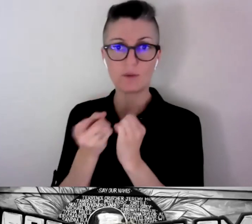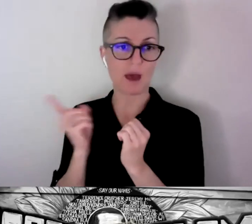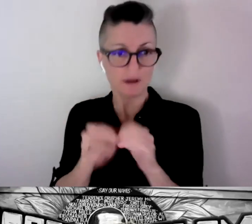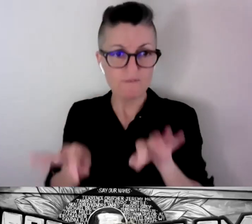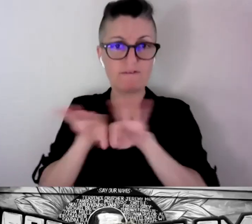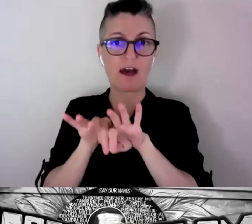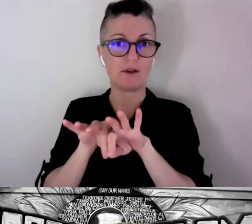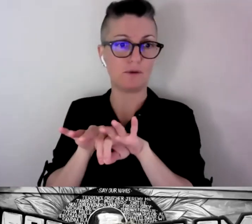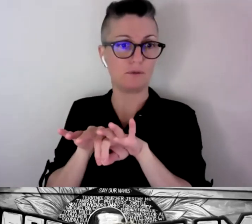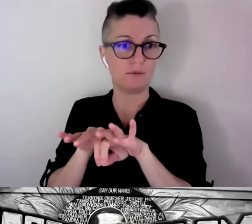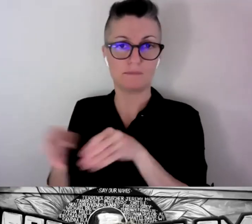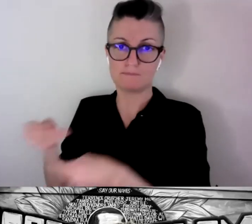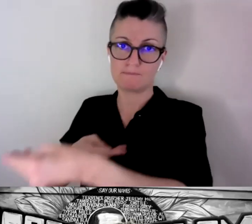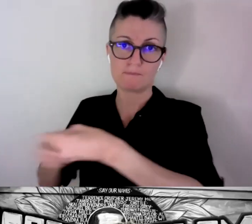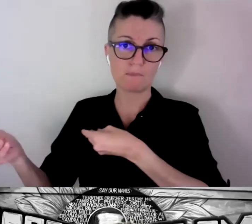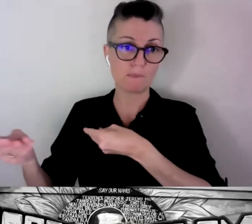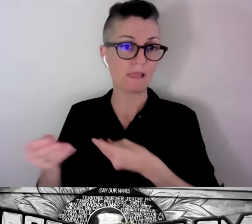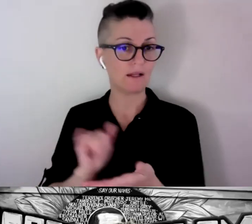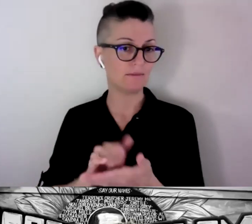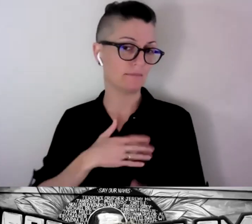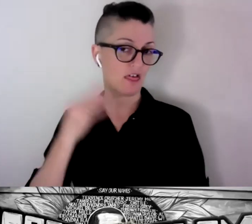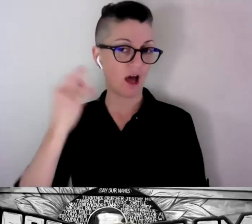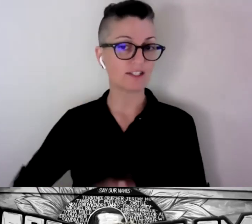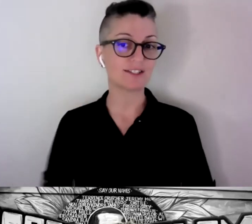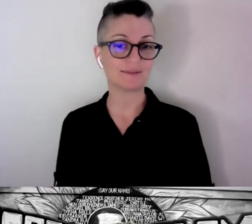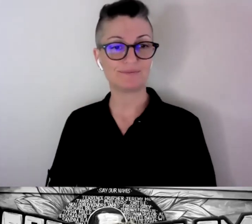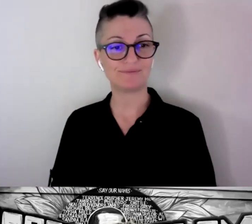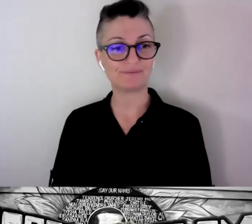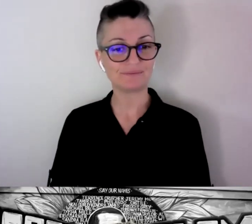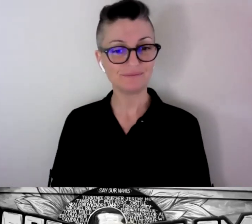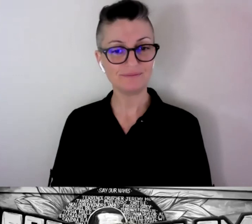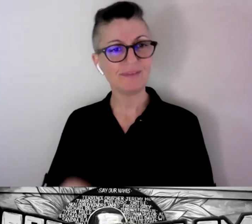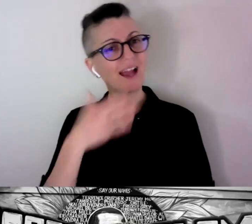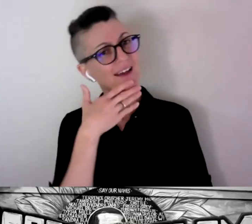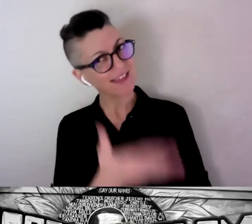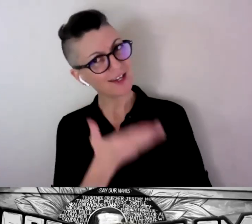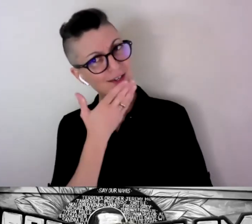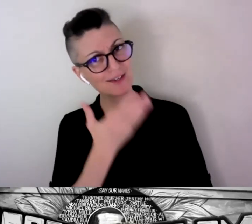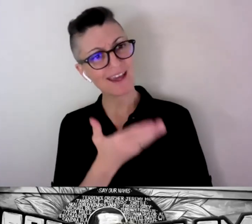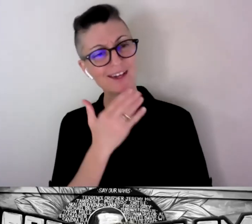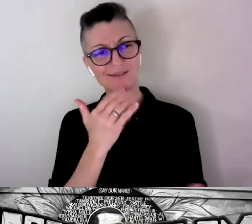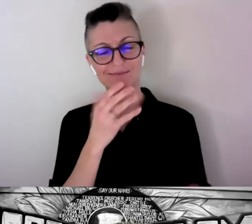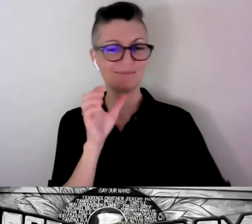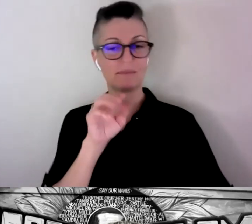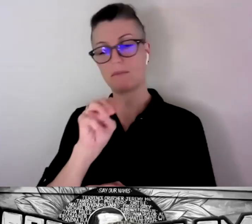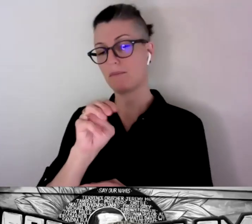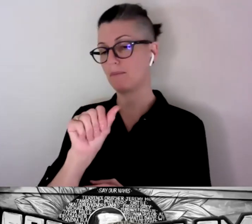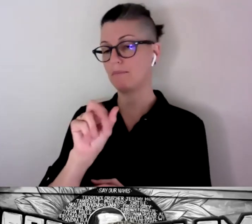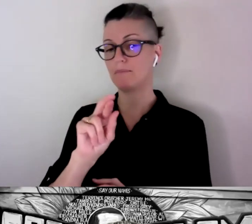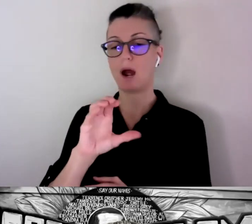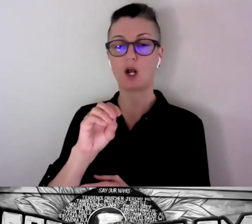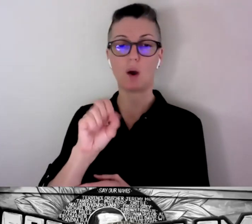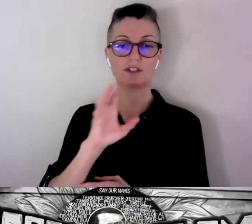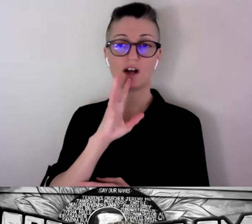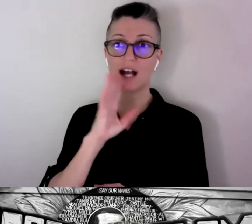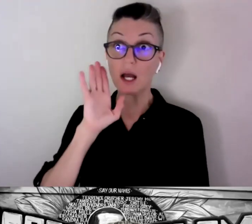are just some thoughts. Good question. Yeah, thank you for that. That's really helpful and powerful. I'm wondering, I know we're